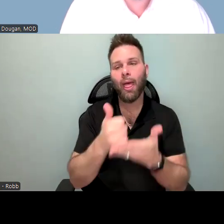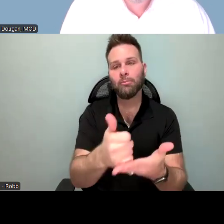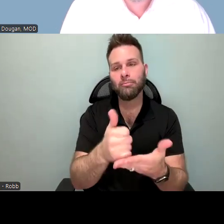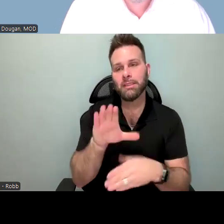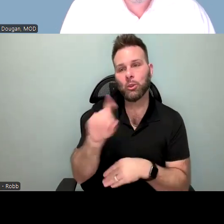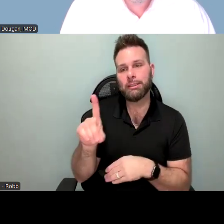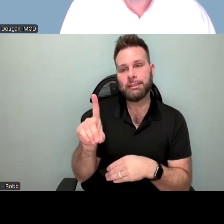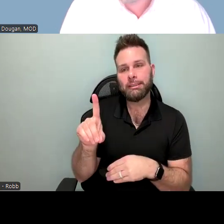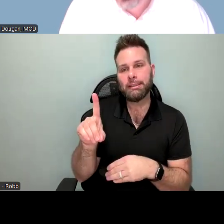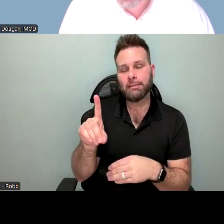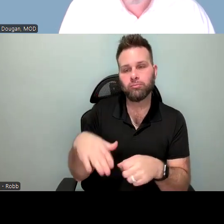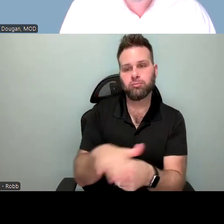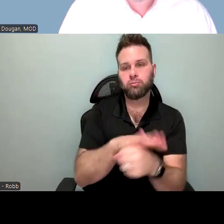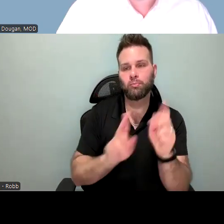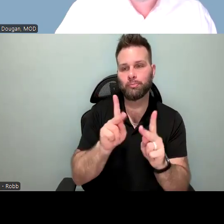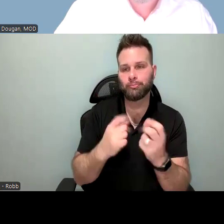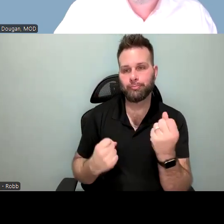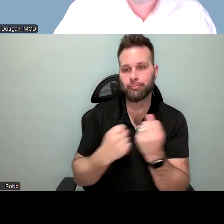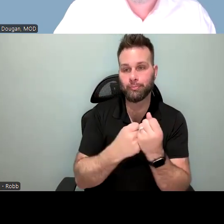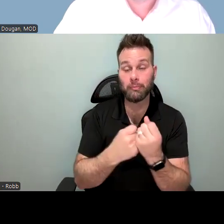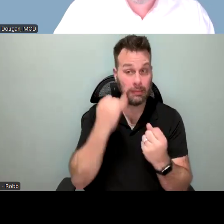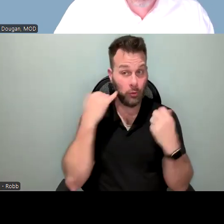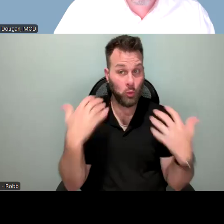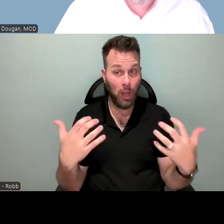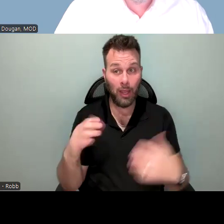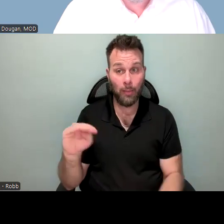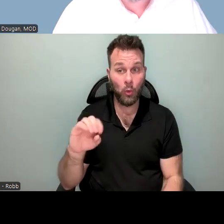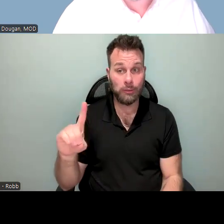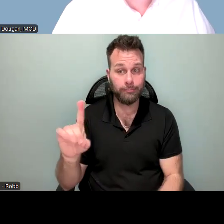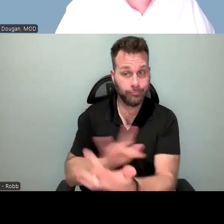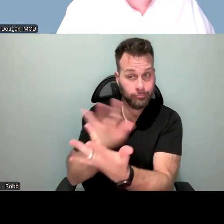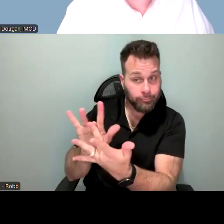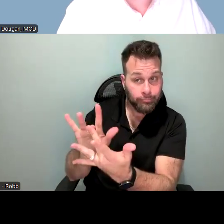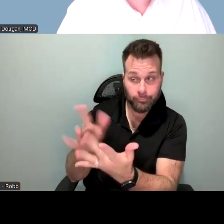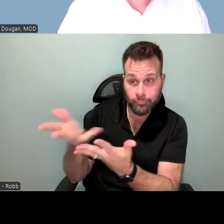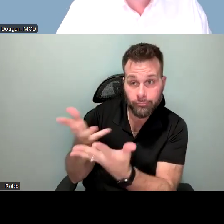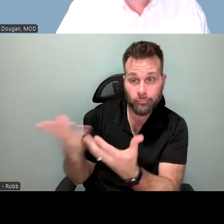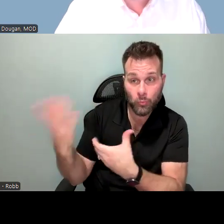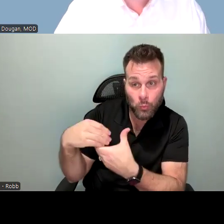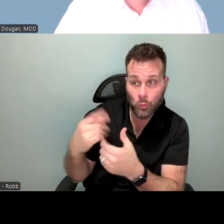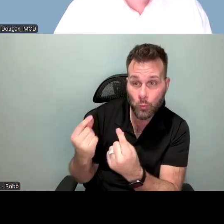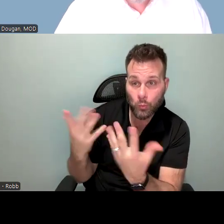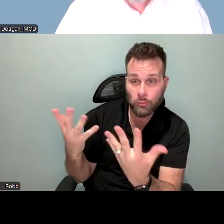COD initiatives. If you're interested in that, reach out to MOD and you can talk about what that might entail.